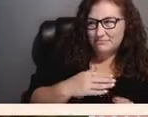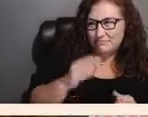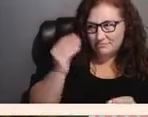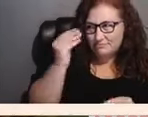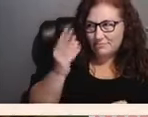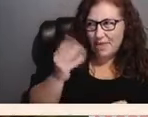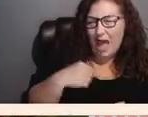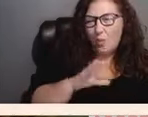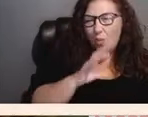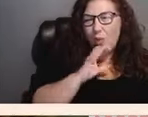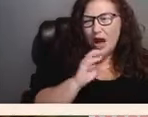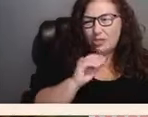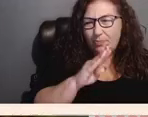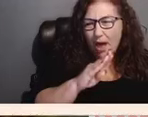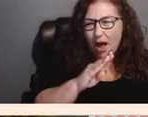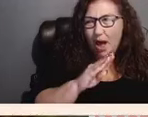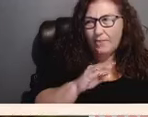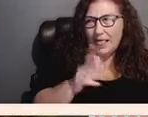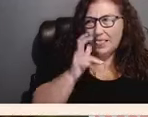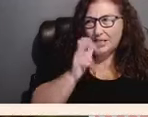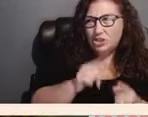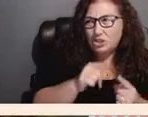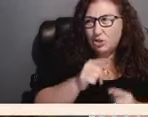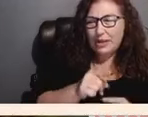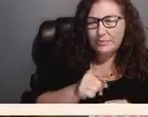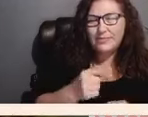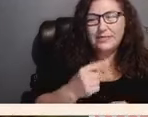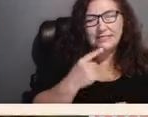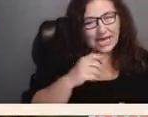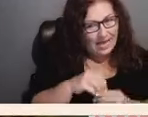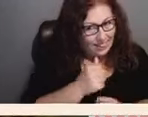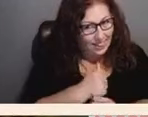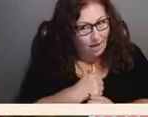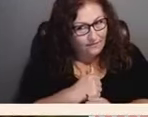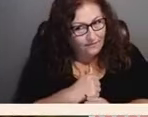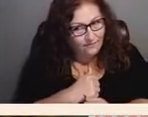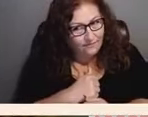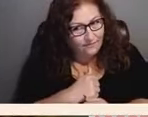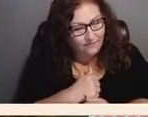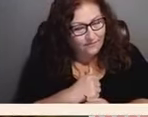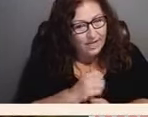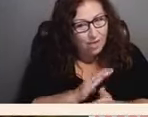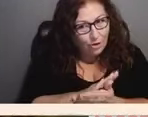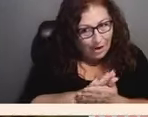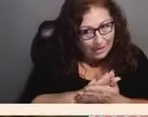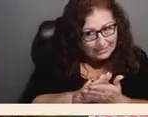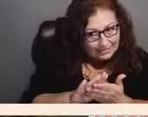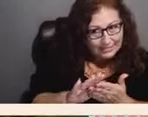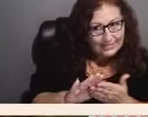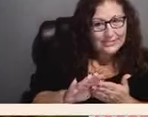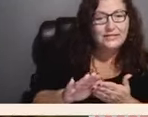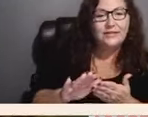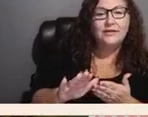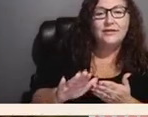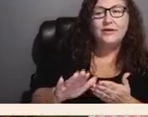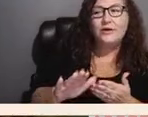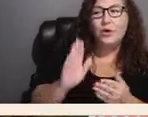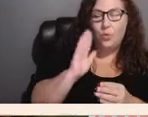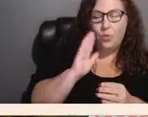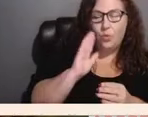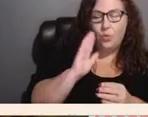Bob and listen to Bob. Say it in love. Say it in grace. So we'll be able to